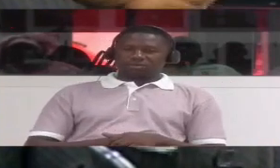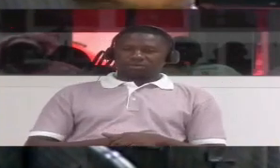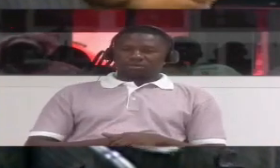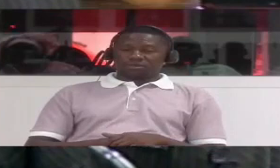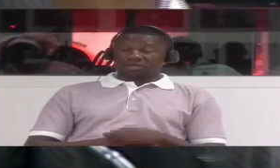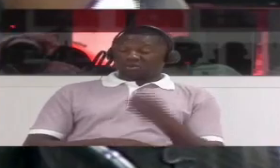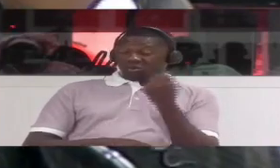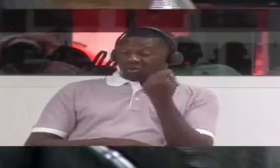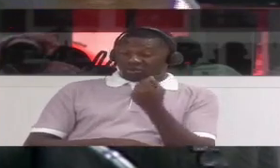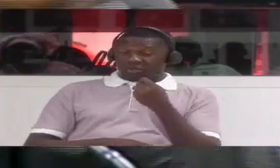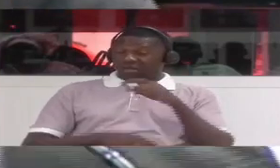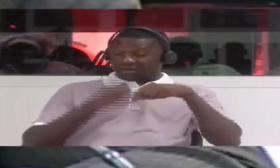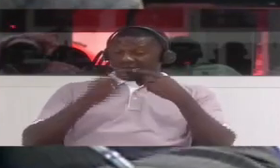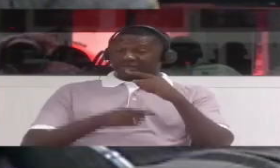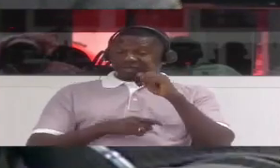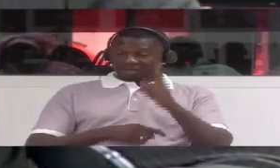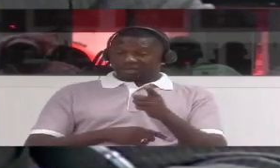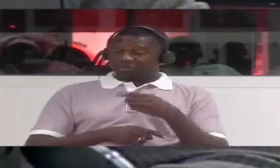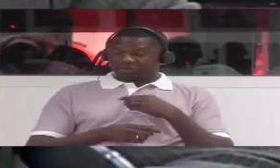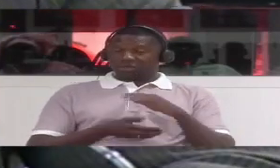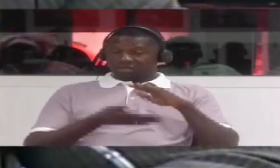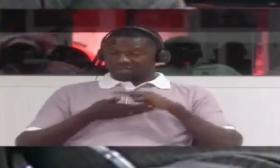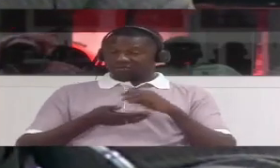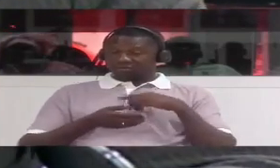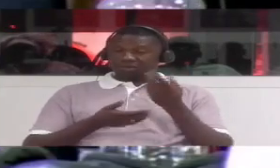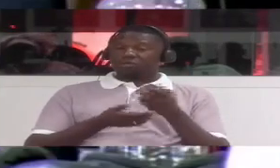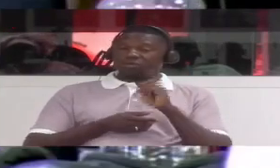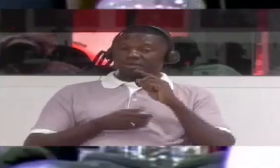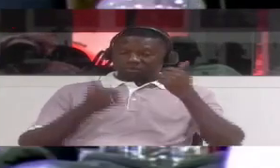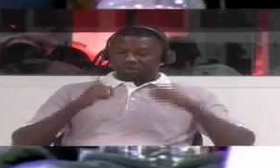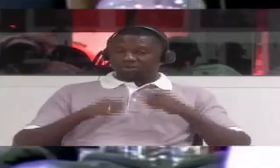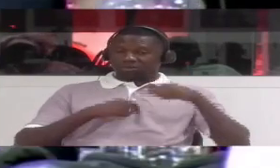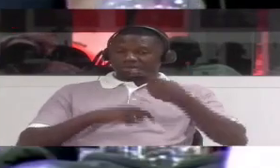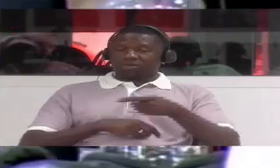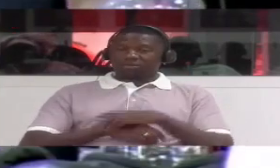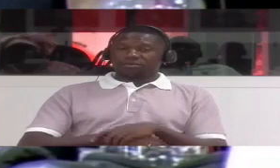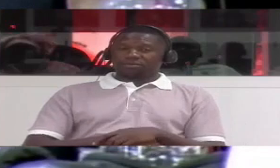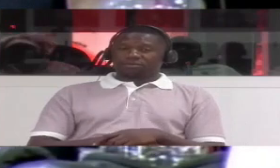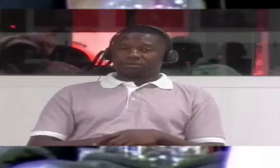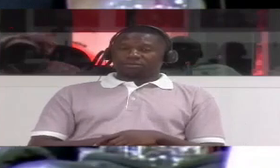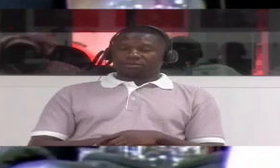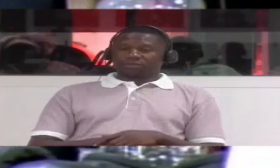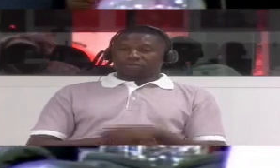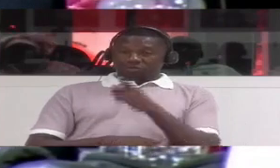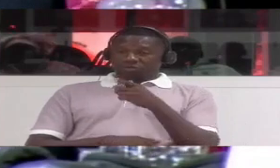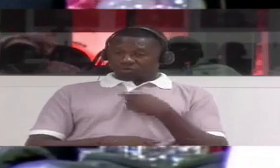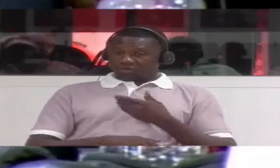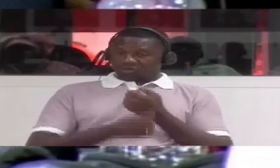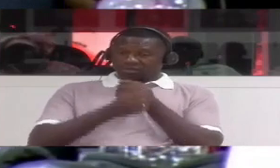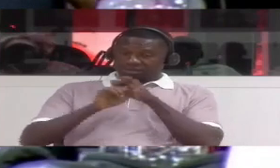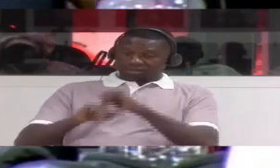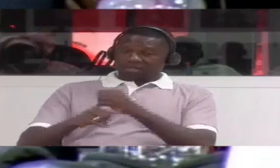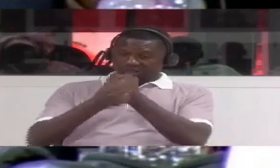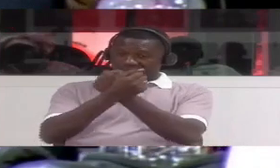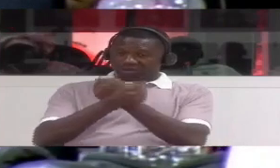would he receive an outcome, and that's exactly what happened. So you were in detention for about 5 days. About that. During